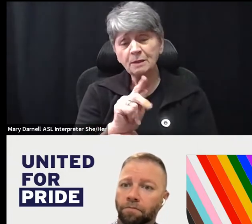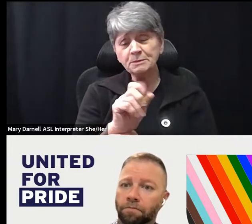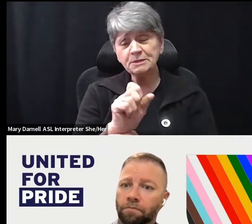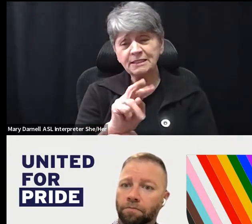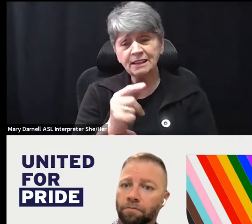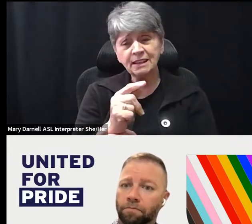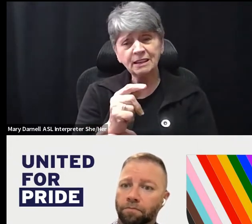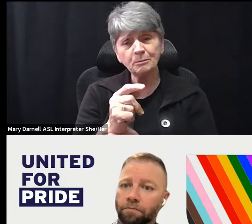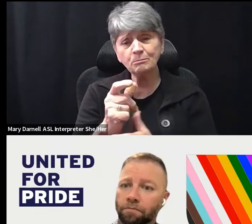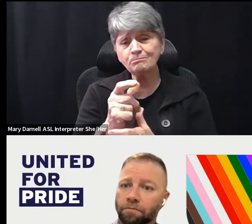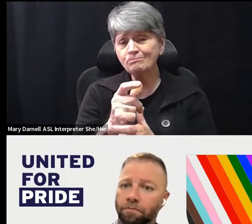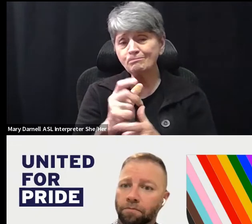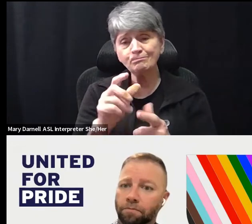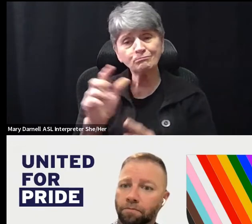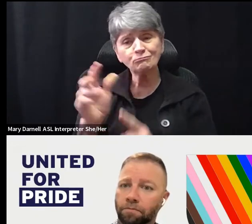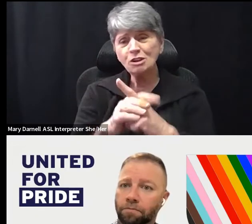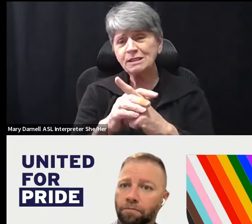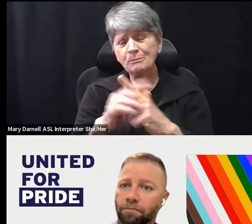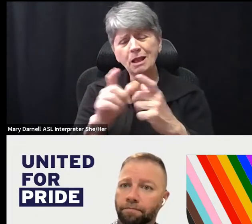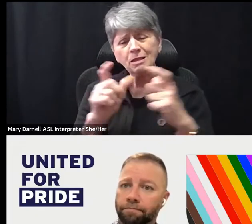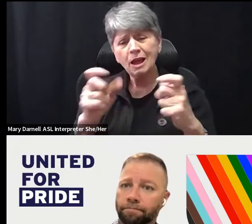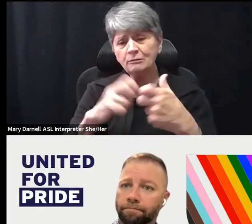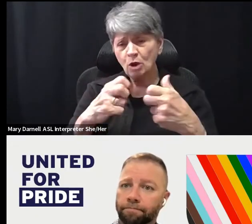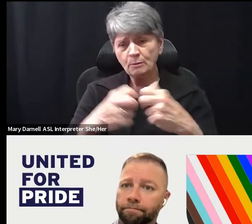don't need to be raised, regardless of the outcome of future litigation.